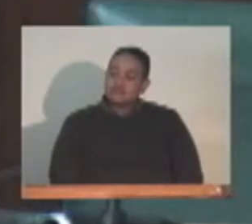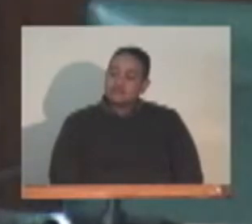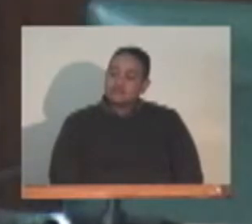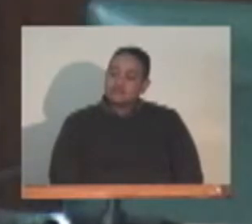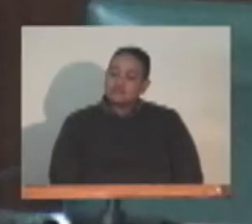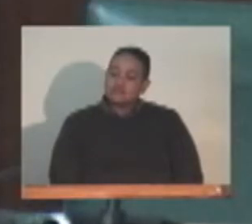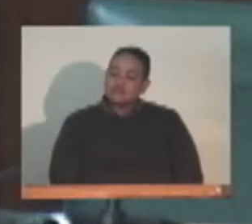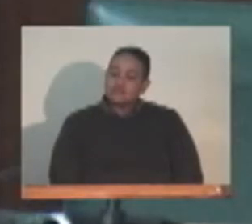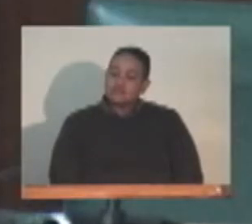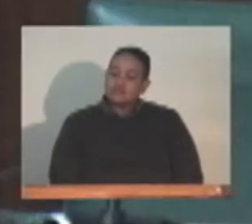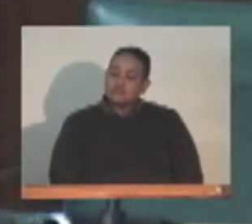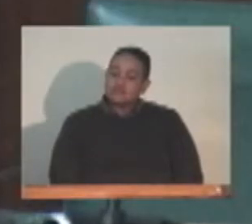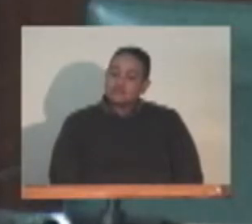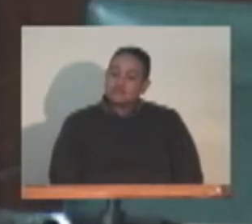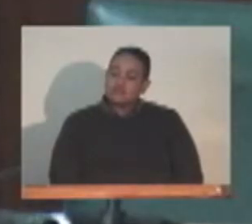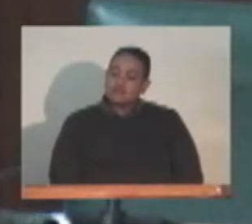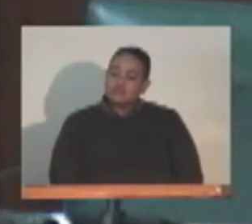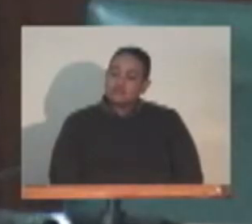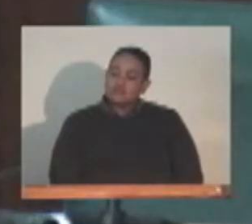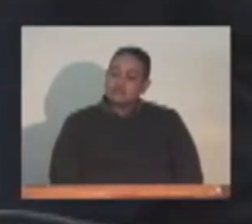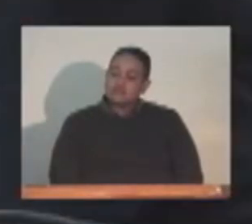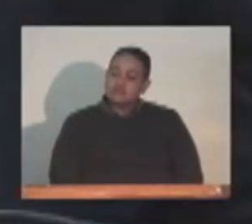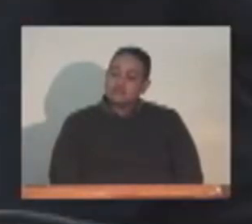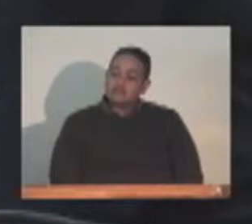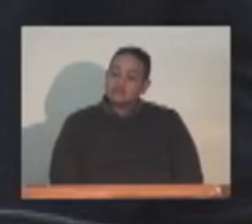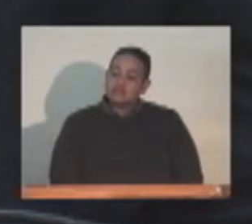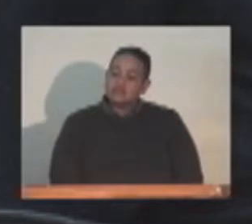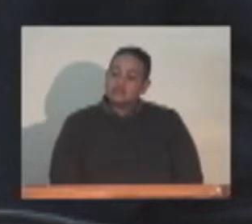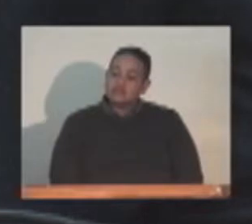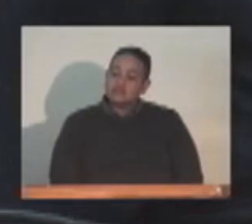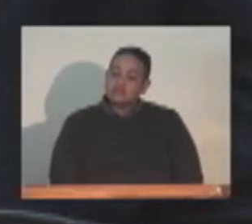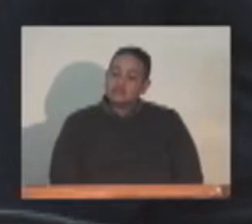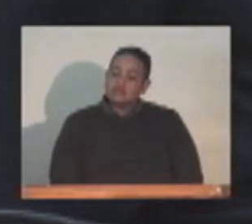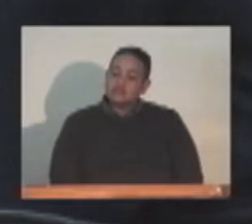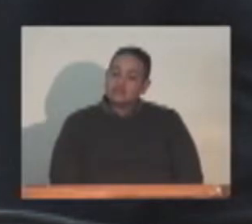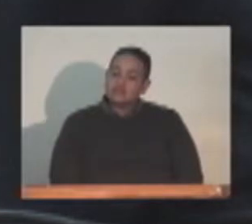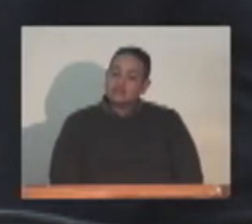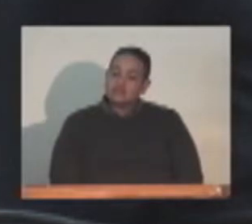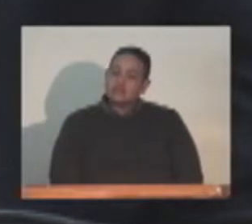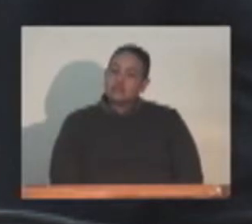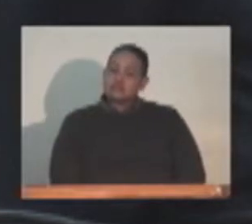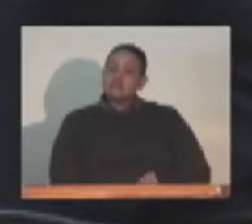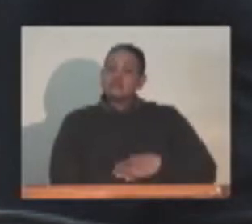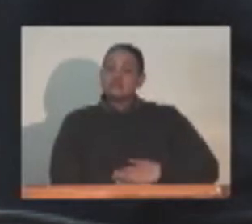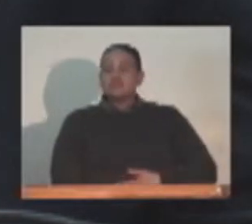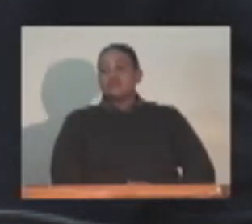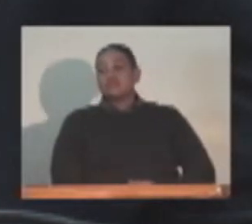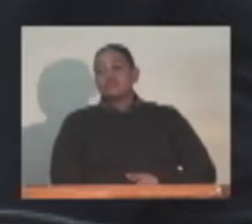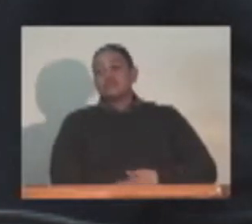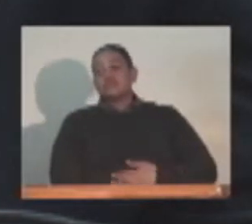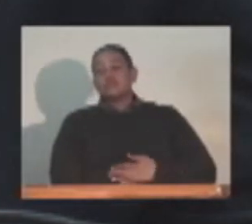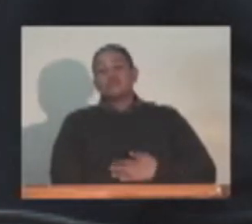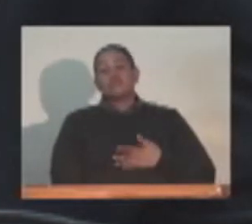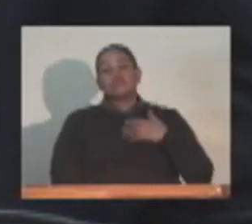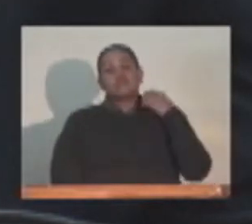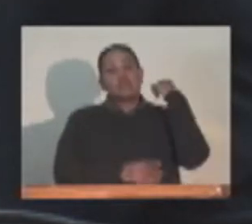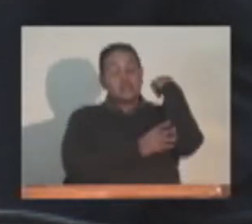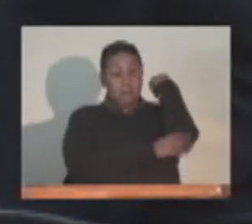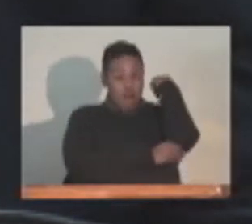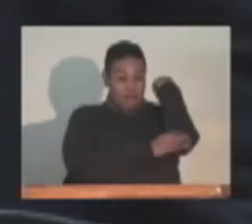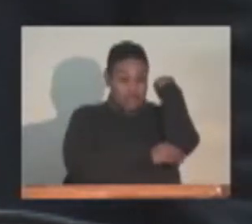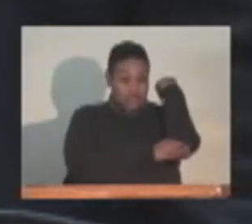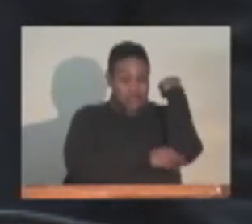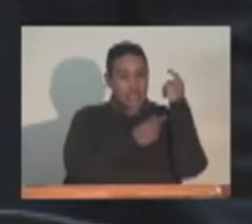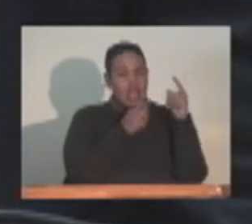So just for the sake of emphasis, Mr. Speaker, the rate of poverty, the